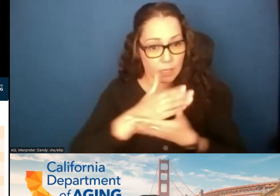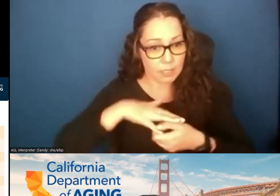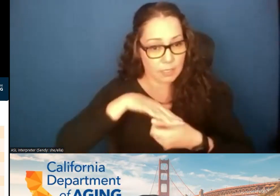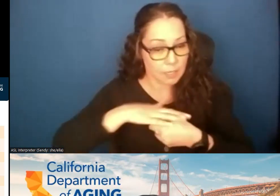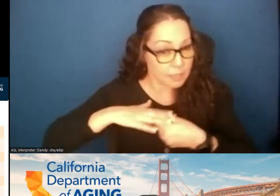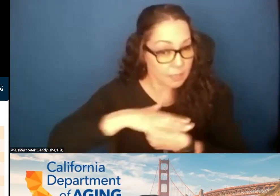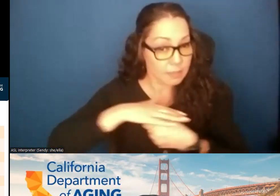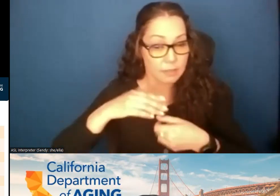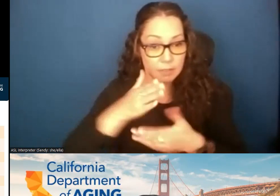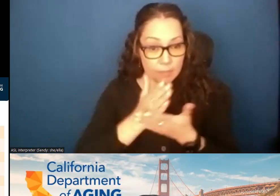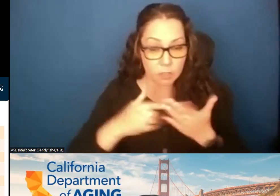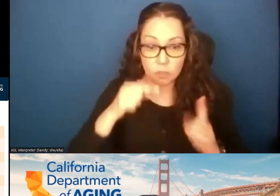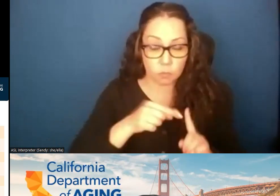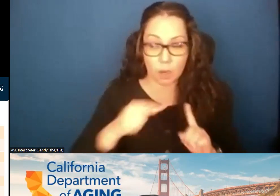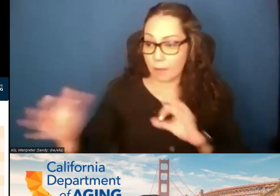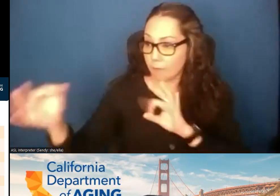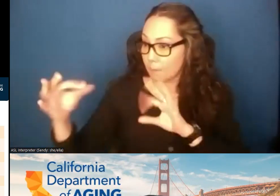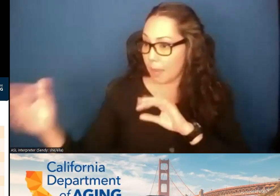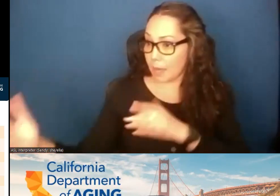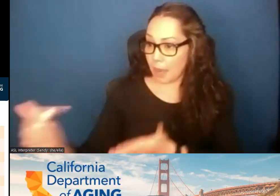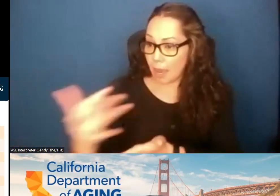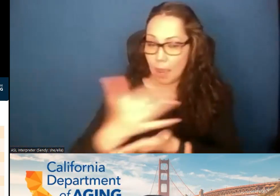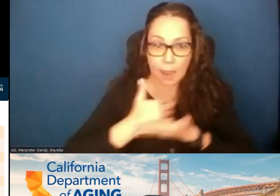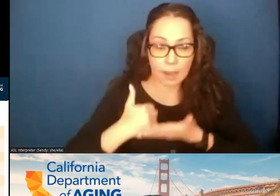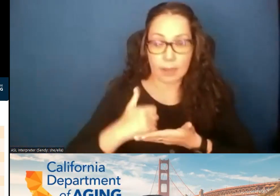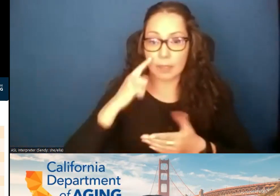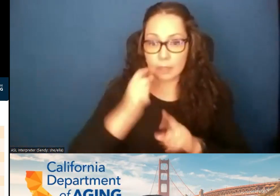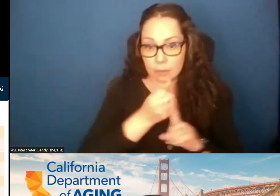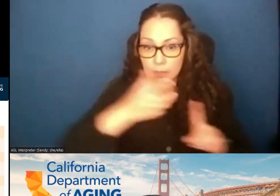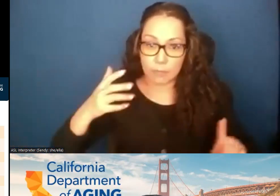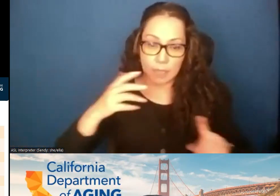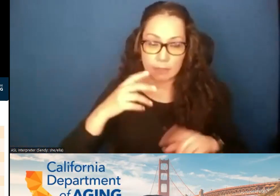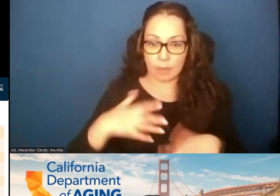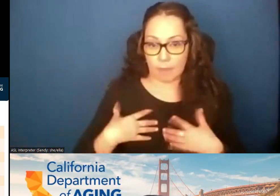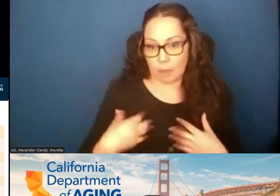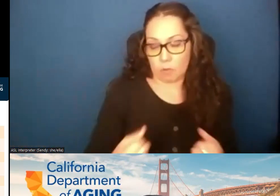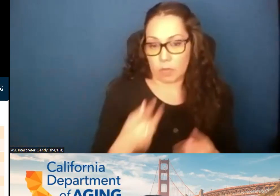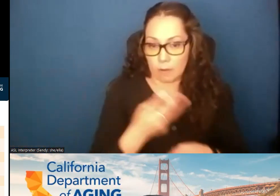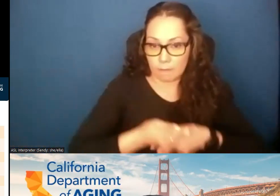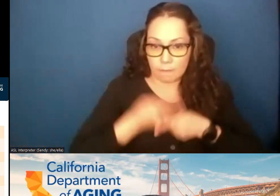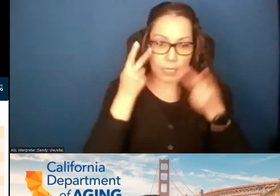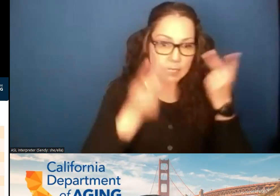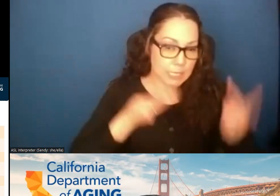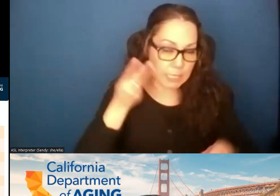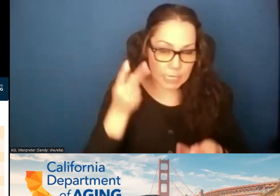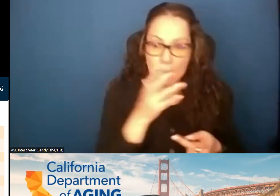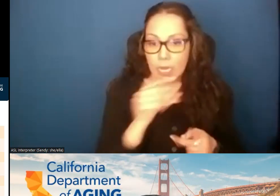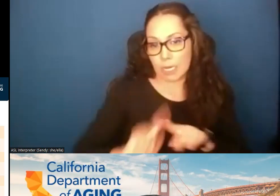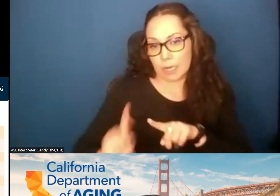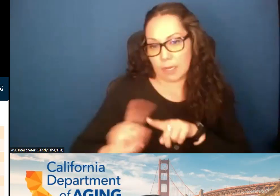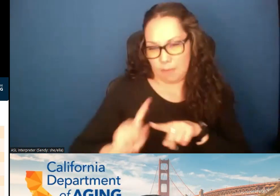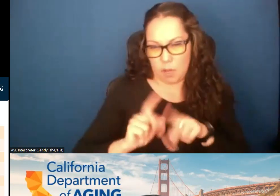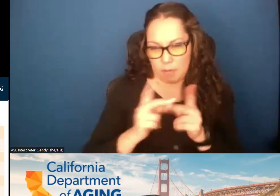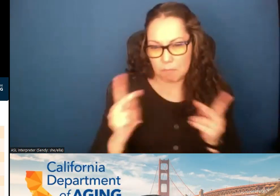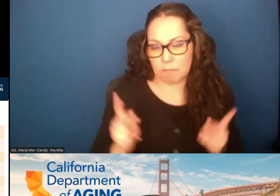feedback that we received on expanding the definition of healthcare visits and visits to other facility types. We